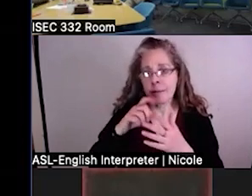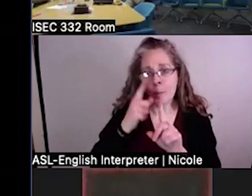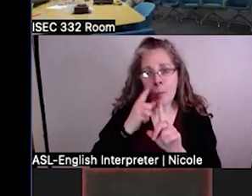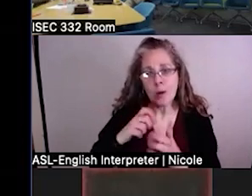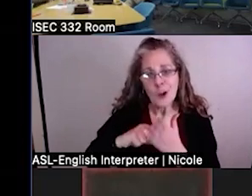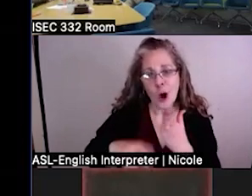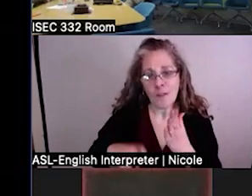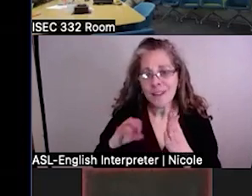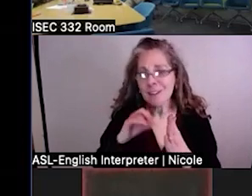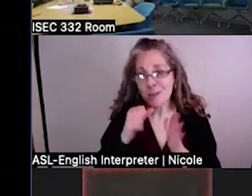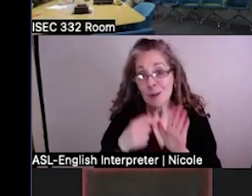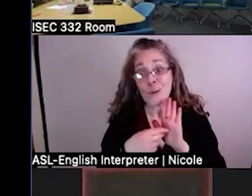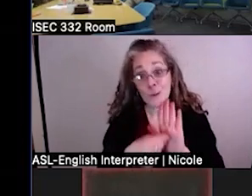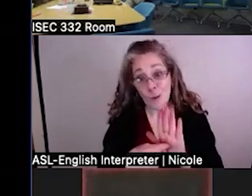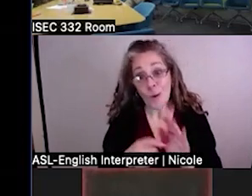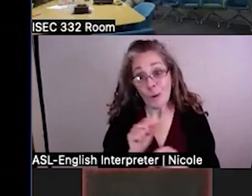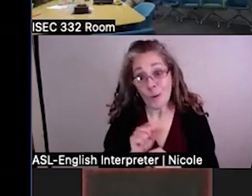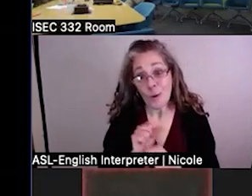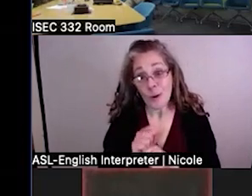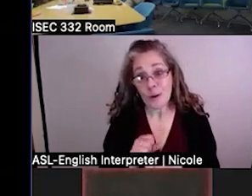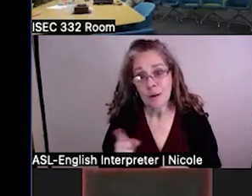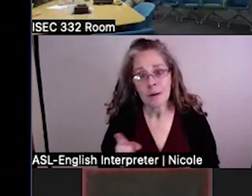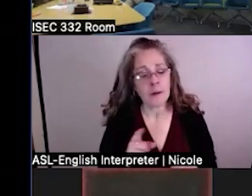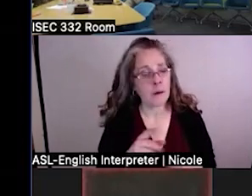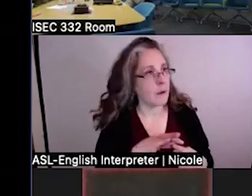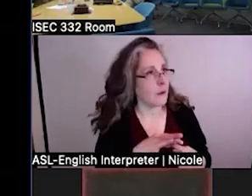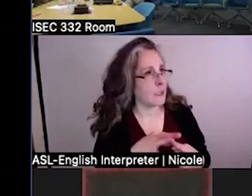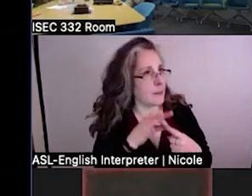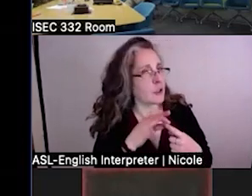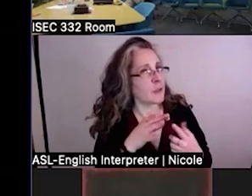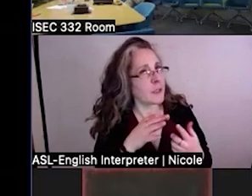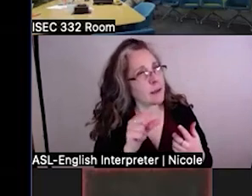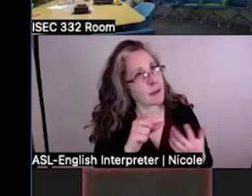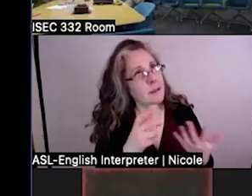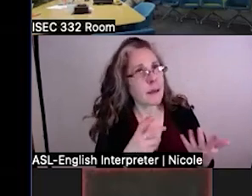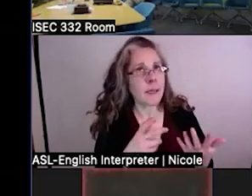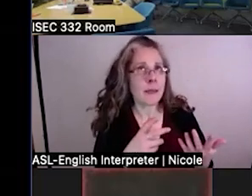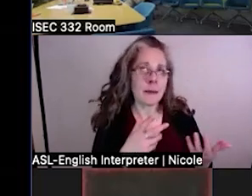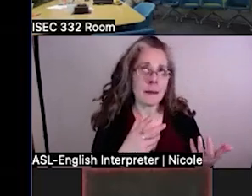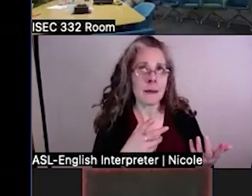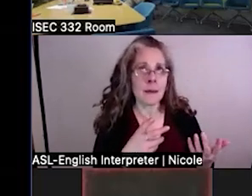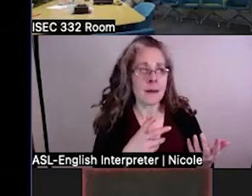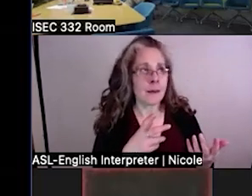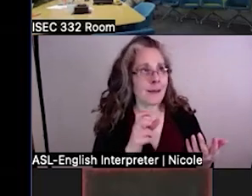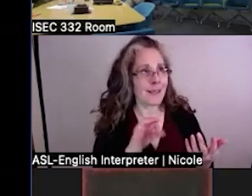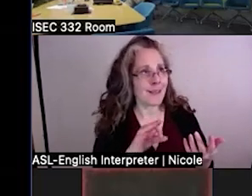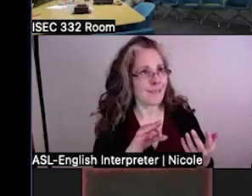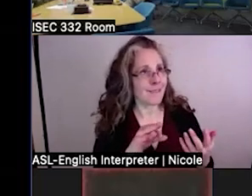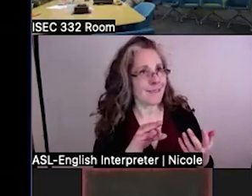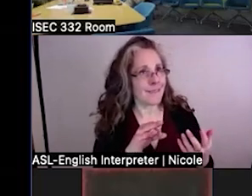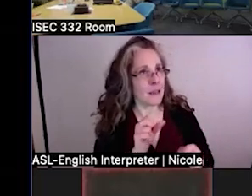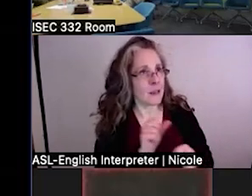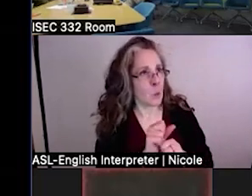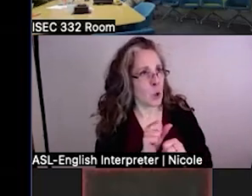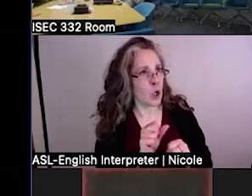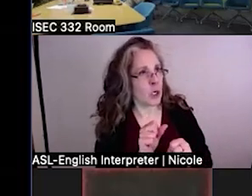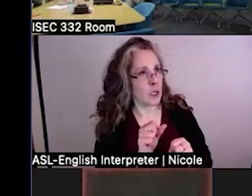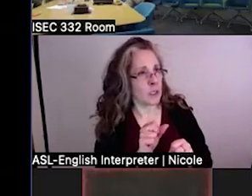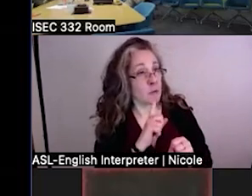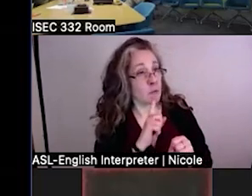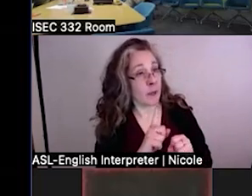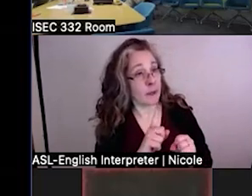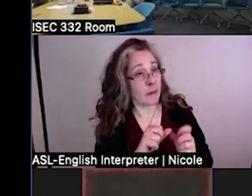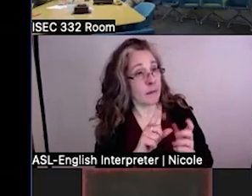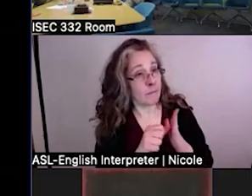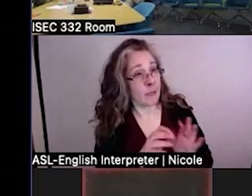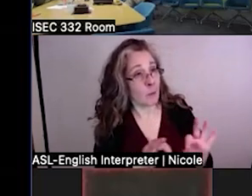Right. you showed your work. That's why showing your work is so critical, but I feel like sometimes, like, Yeah. how am I supposed to show that? It's just. Yeah,